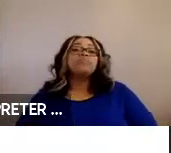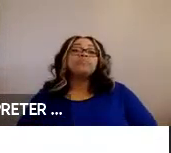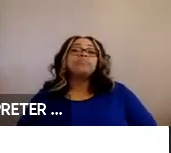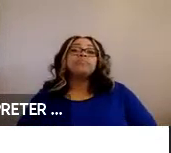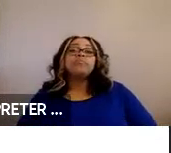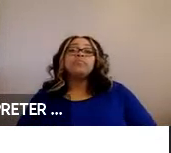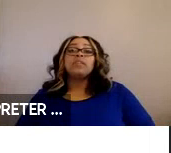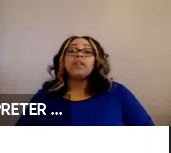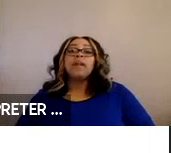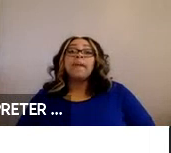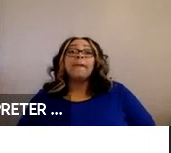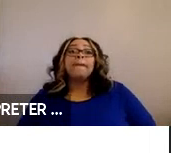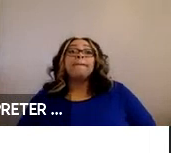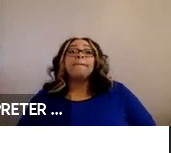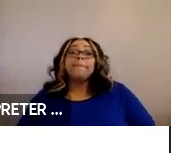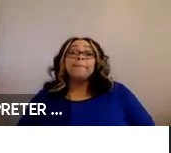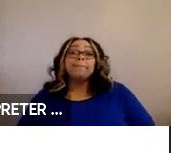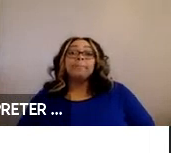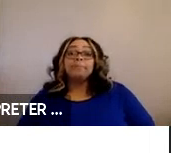please.